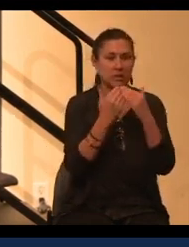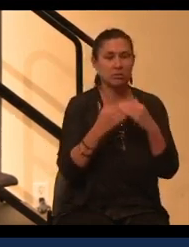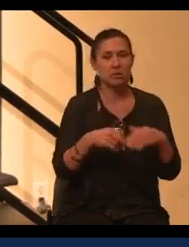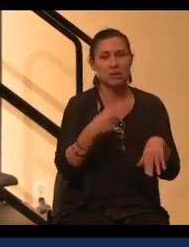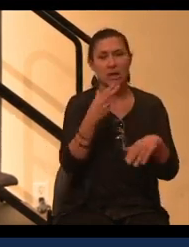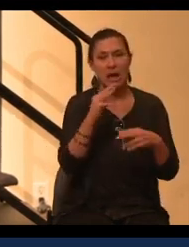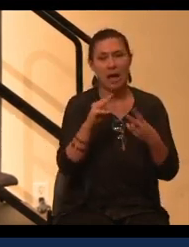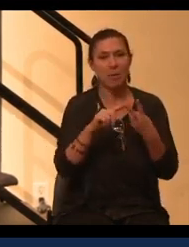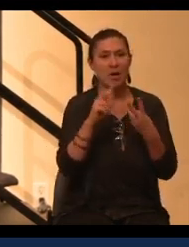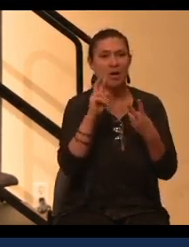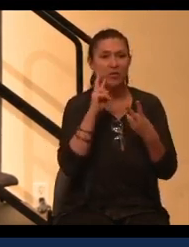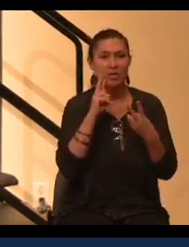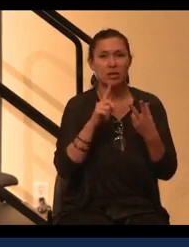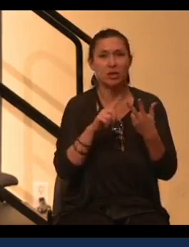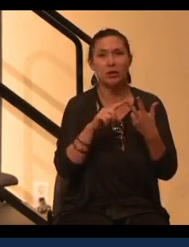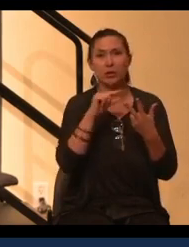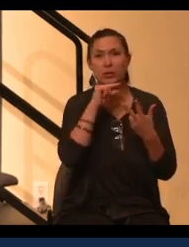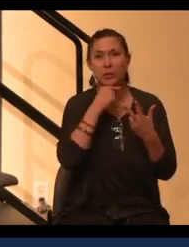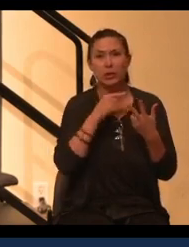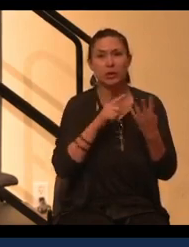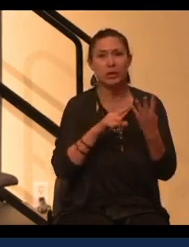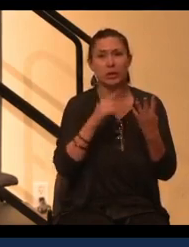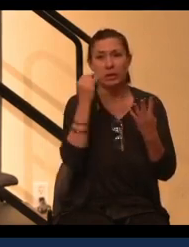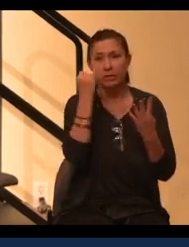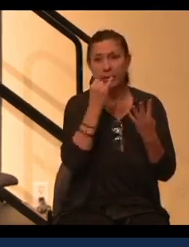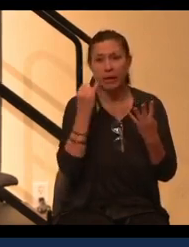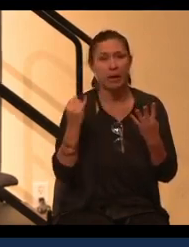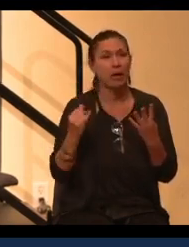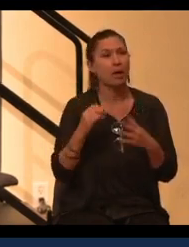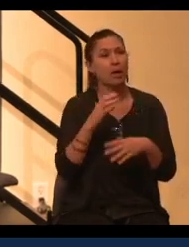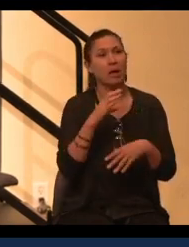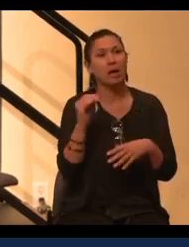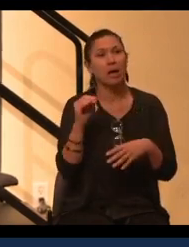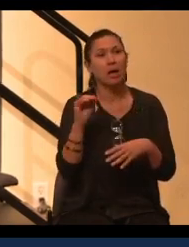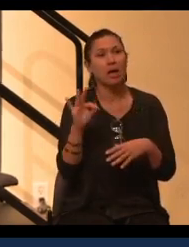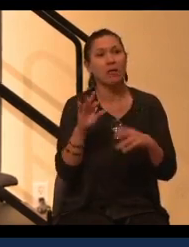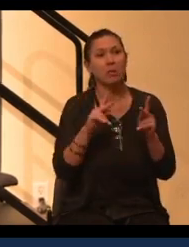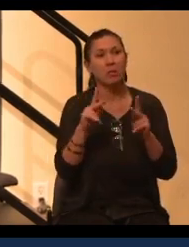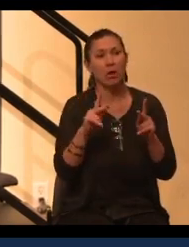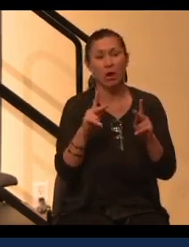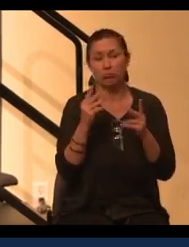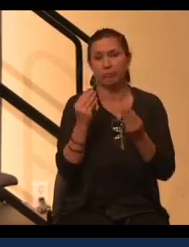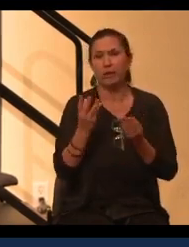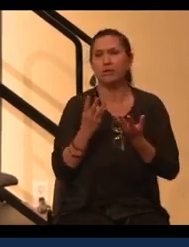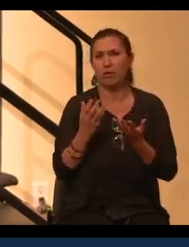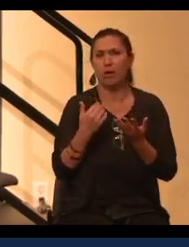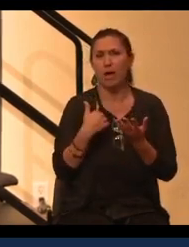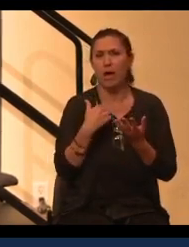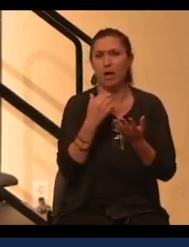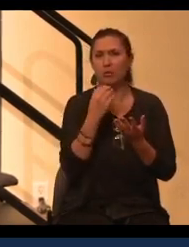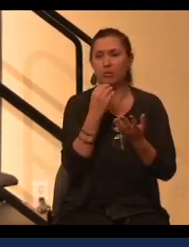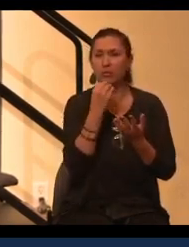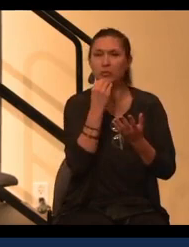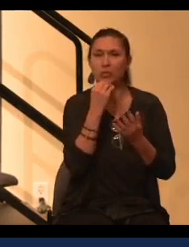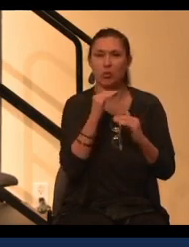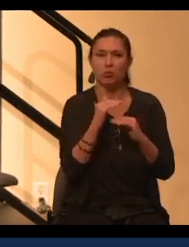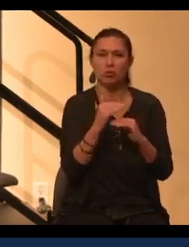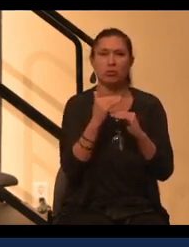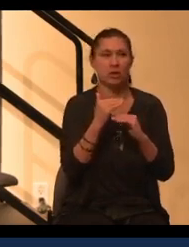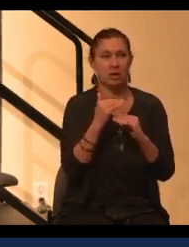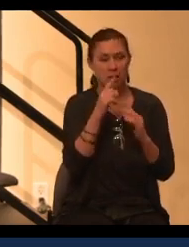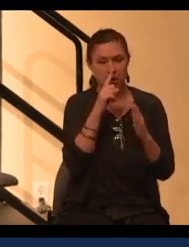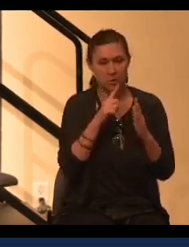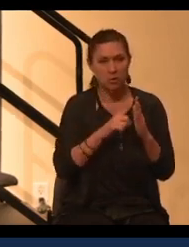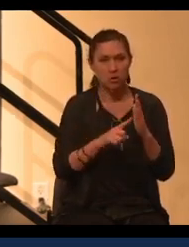Italian. And then for those who are that share their dietary restrictions, please feel free to look out